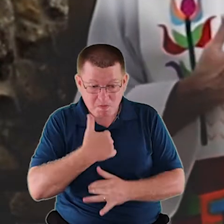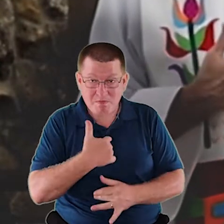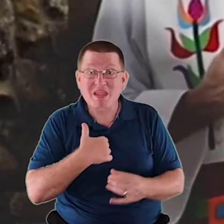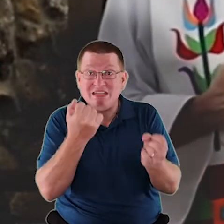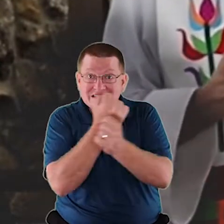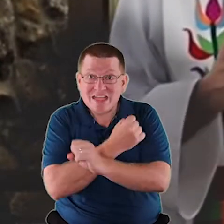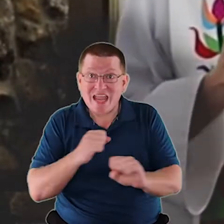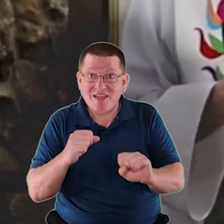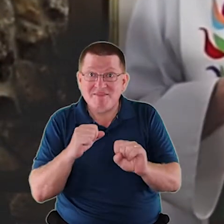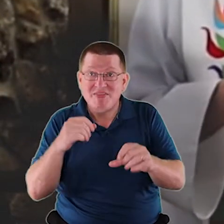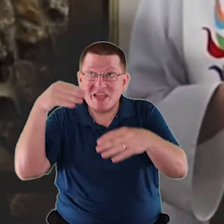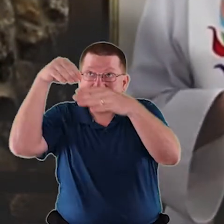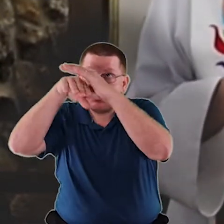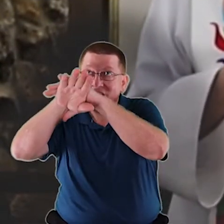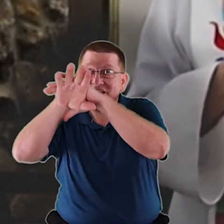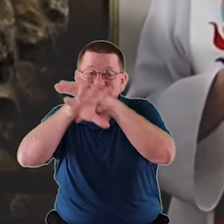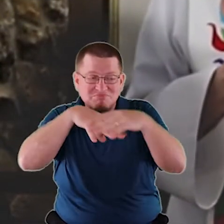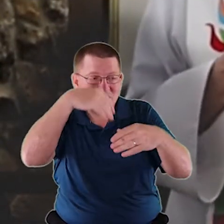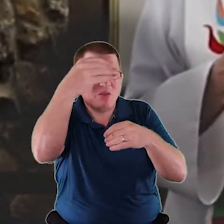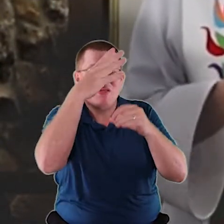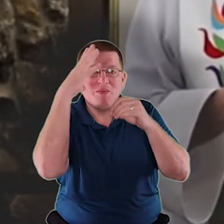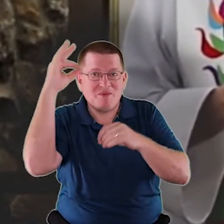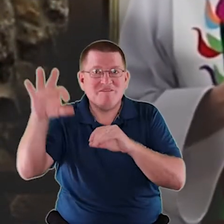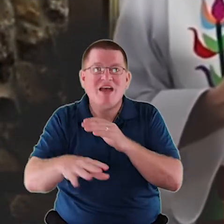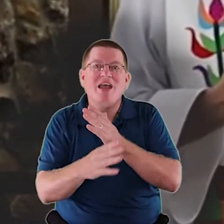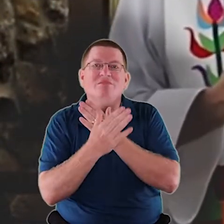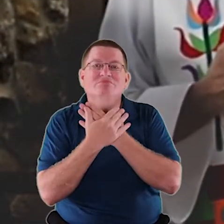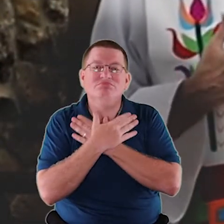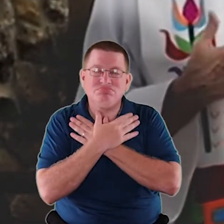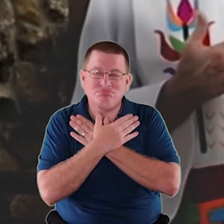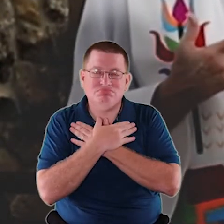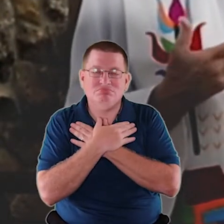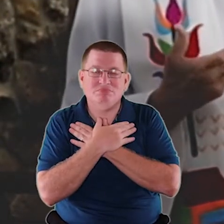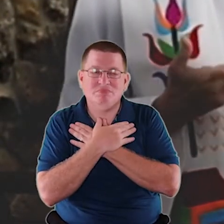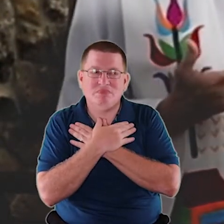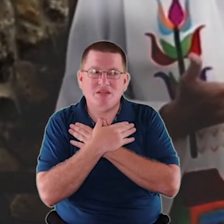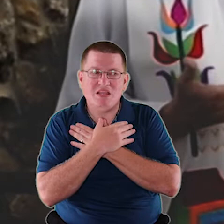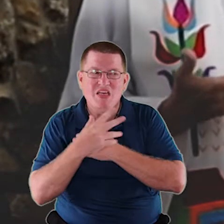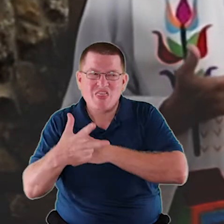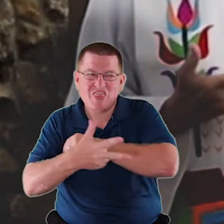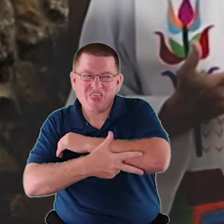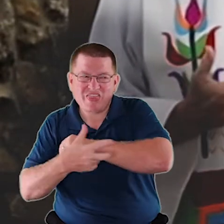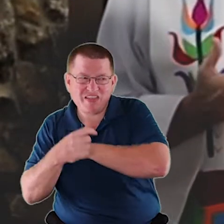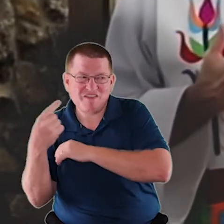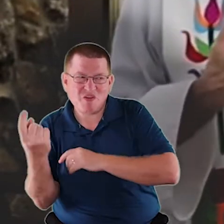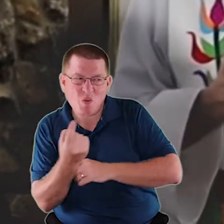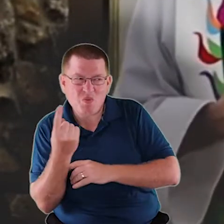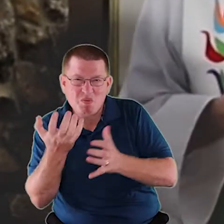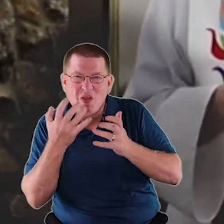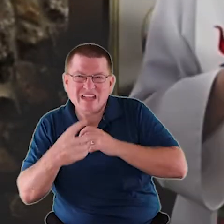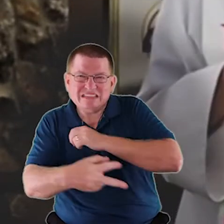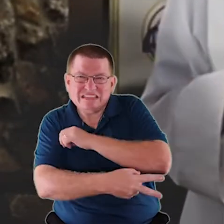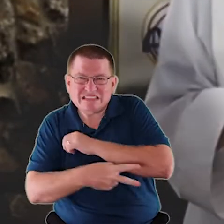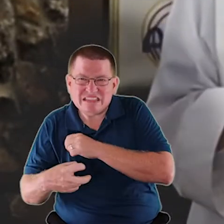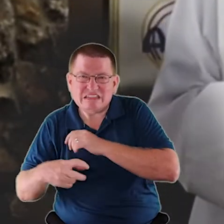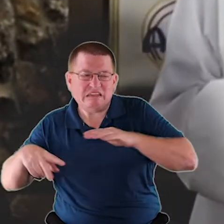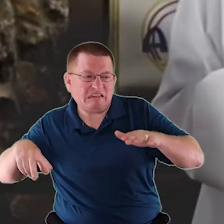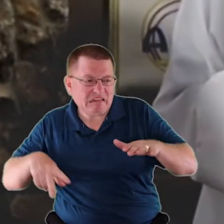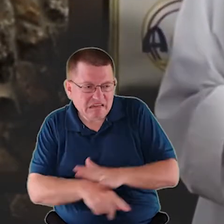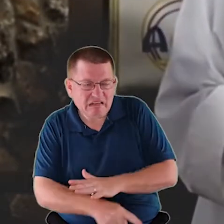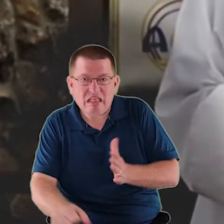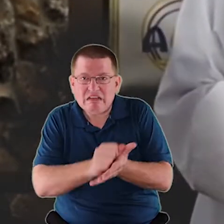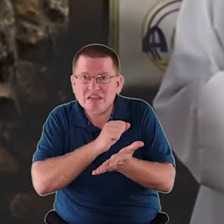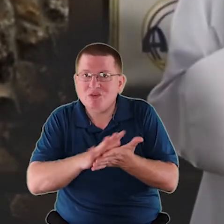and will come in and go out and find pasture. The thief comes only to steal and kill